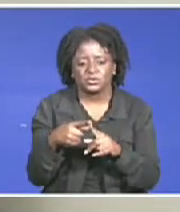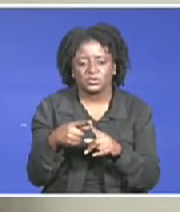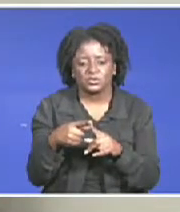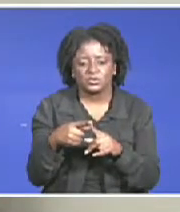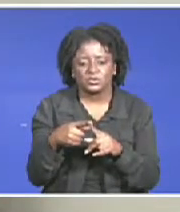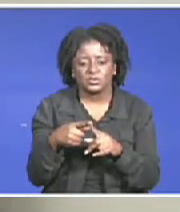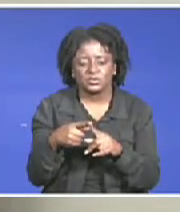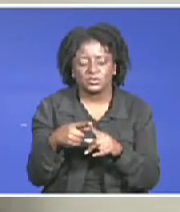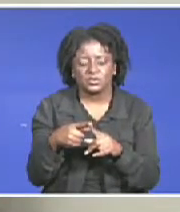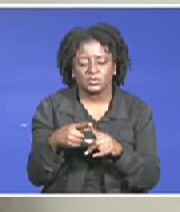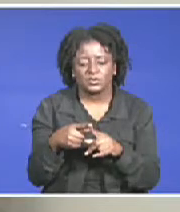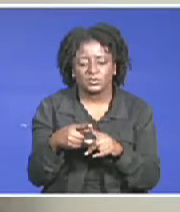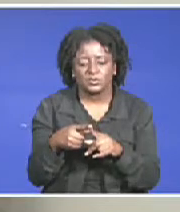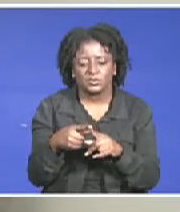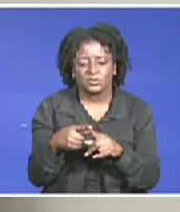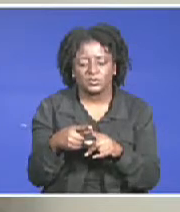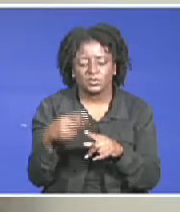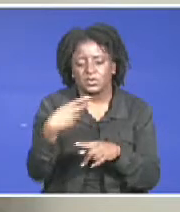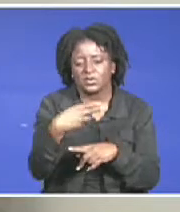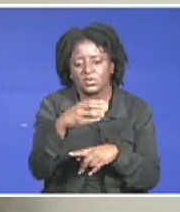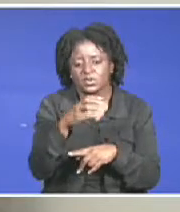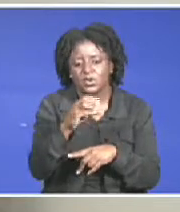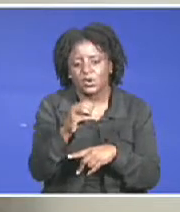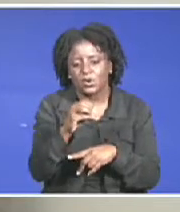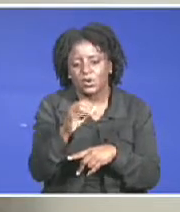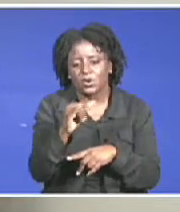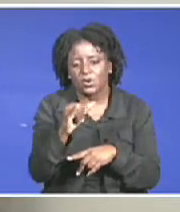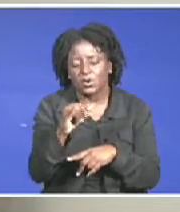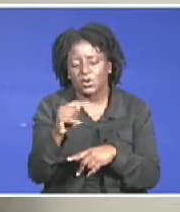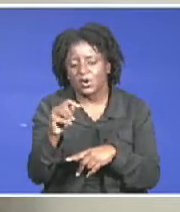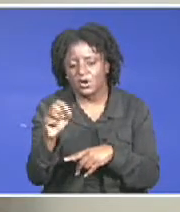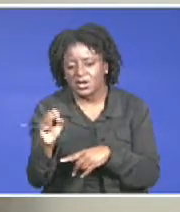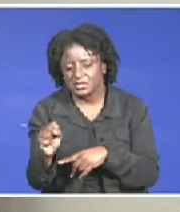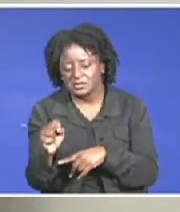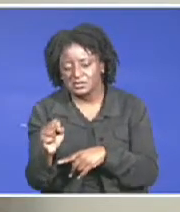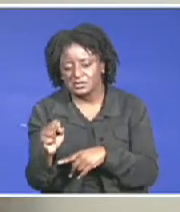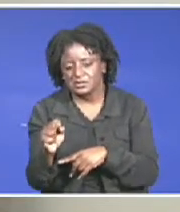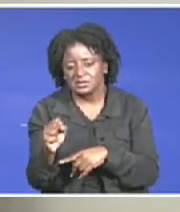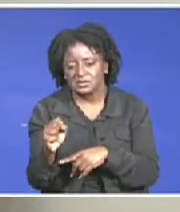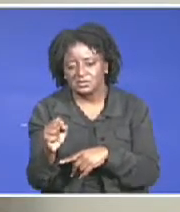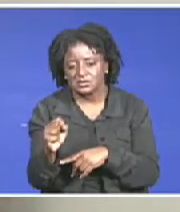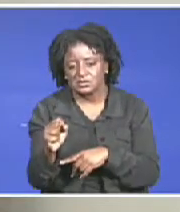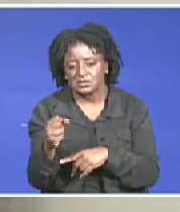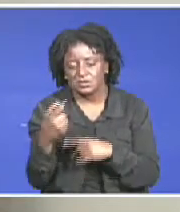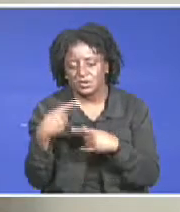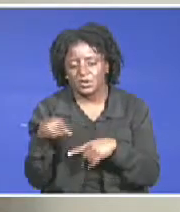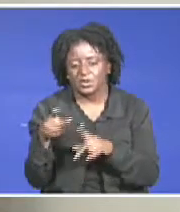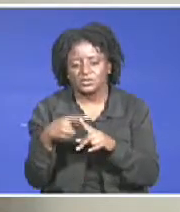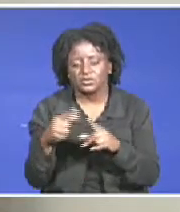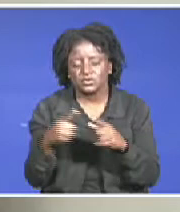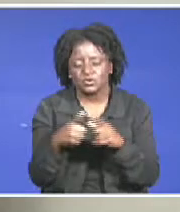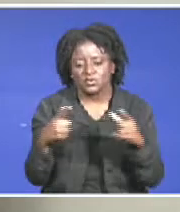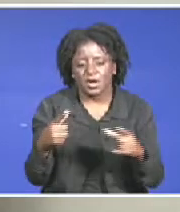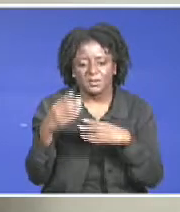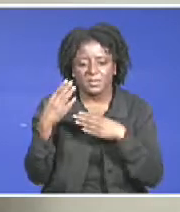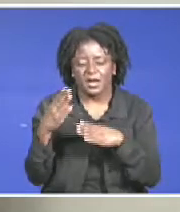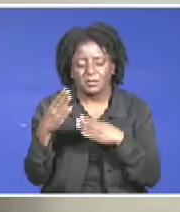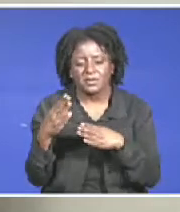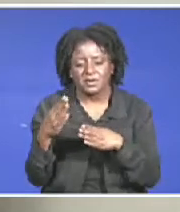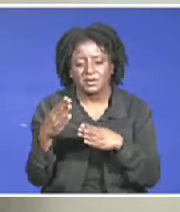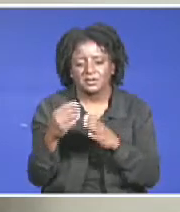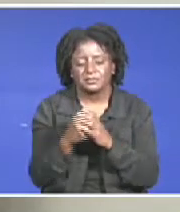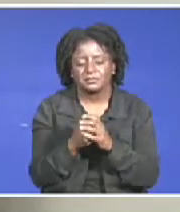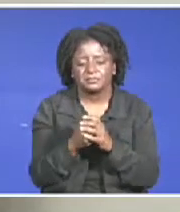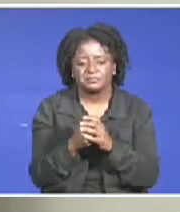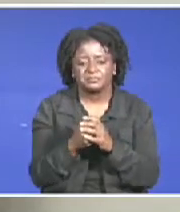coach. For years we've been wanting to come, but this year we're going to make a trip to Grand Bahama to compete in the Hoyts AAU tournament